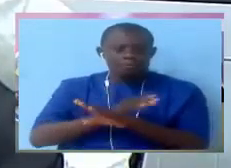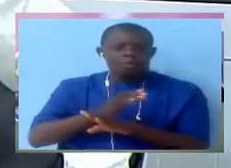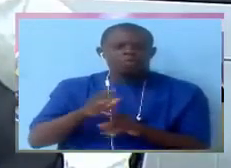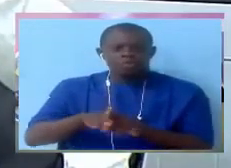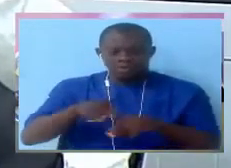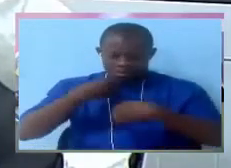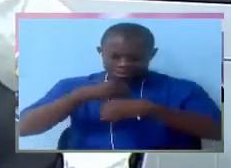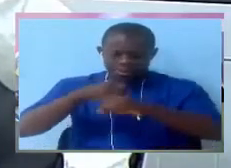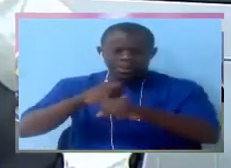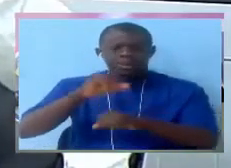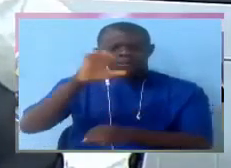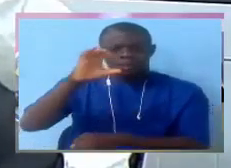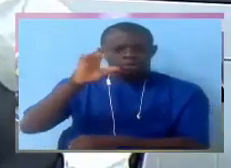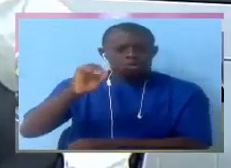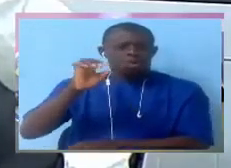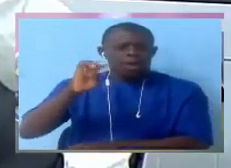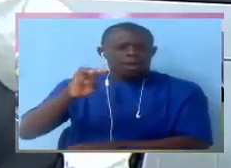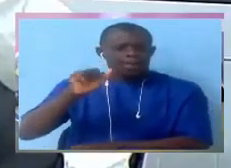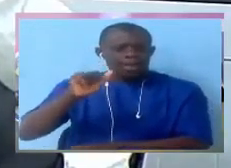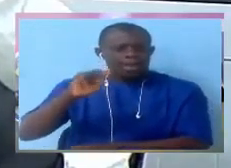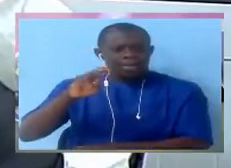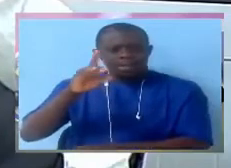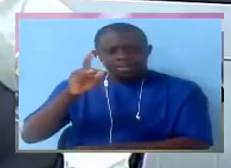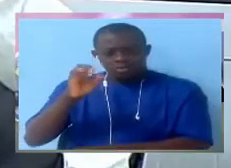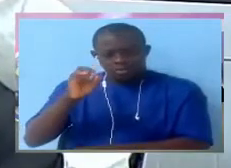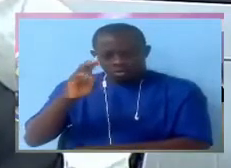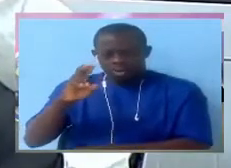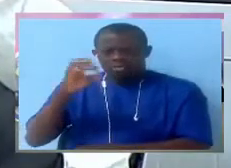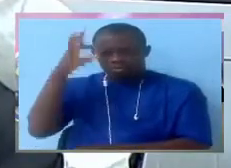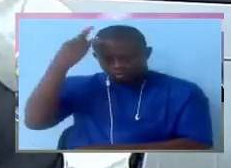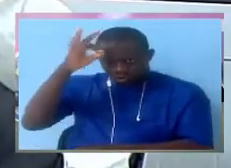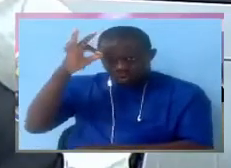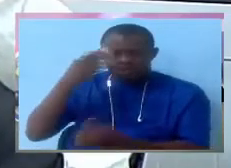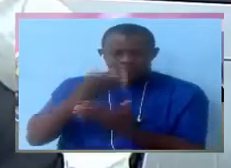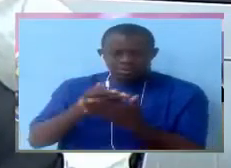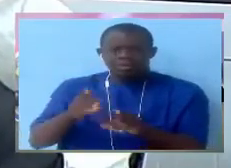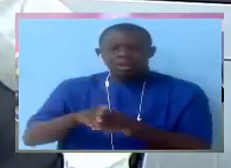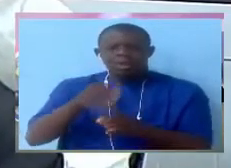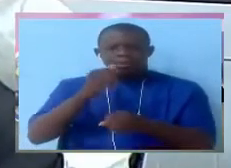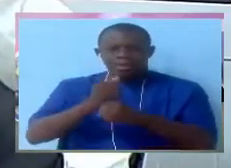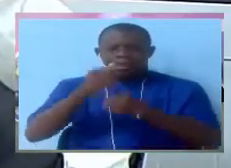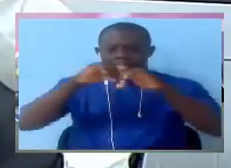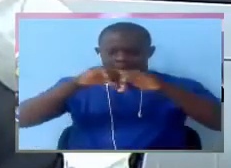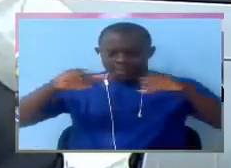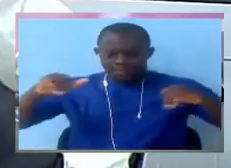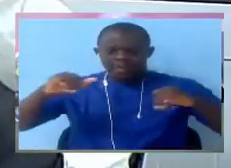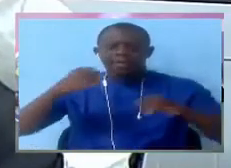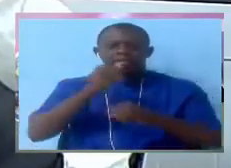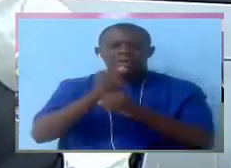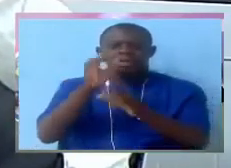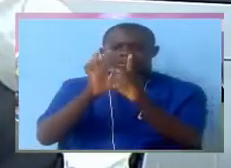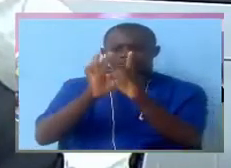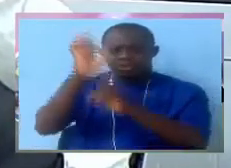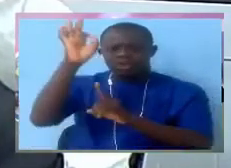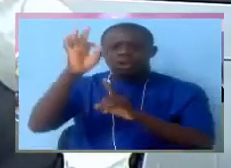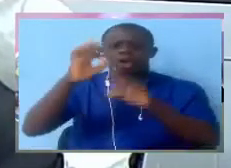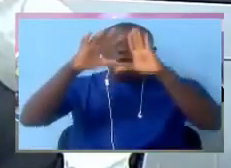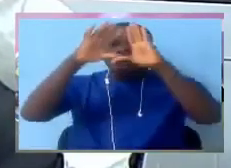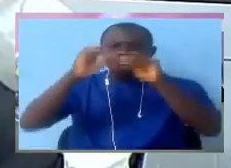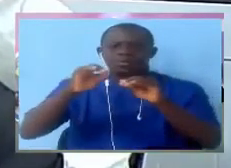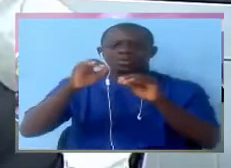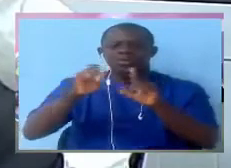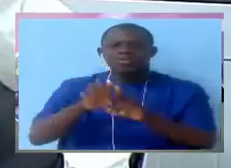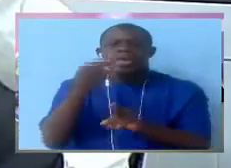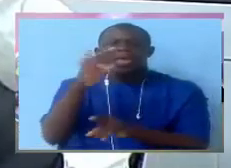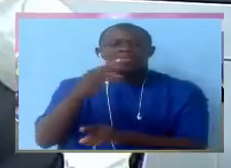divide after dañu warona nek a base bo xamni dañu nek special unit bo xamni dañu use rek when there is emergency